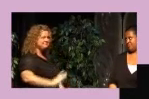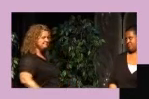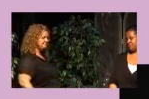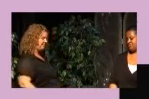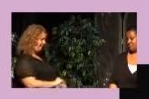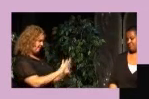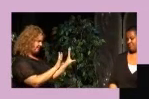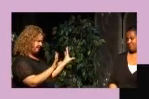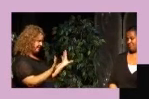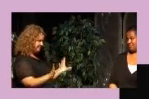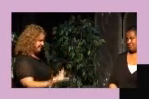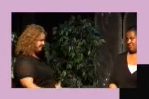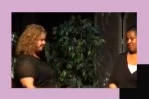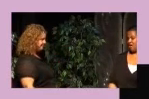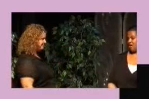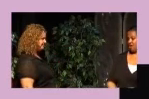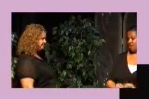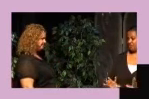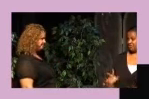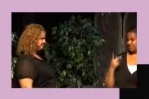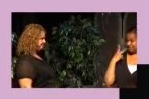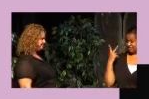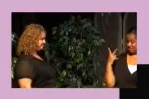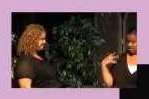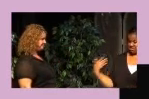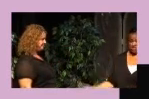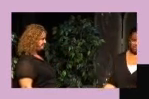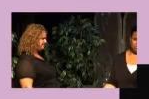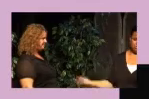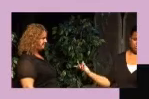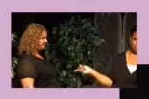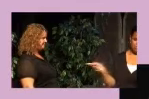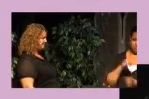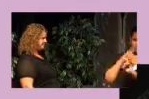can see. And one is finding one quite ugly.